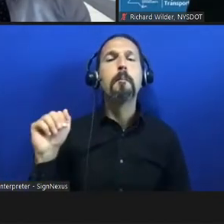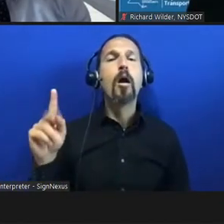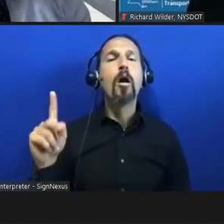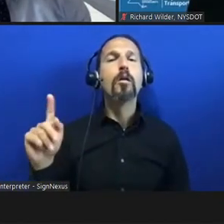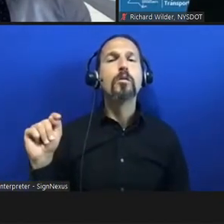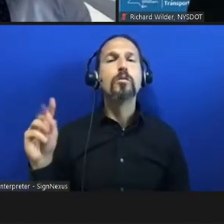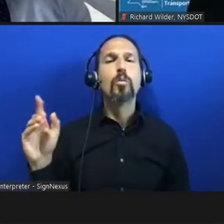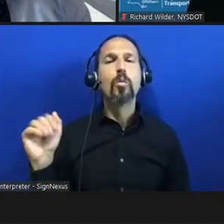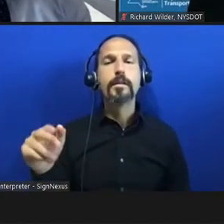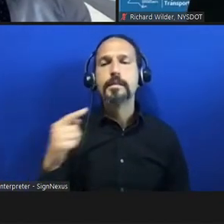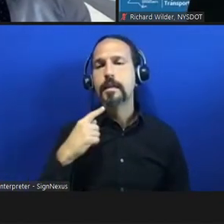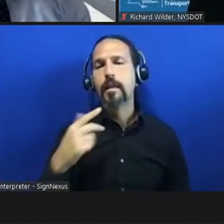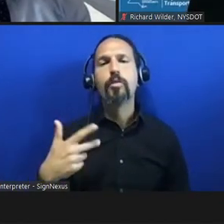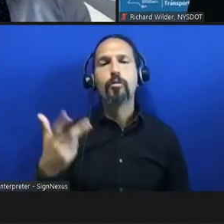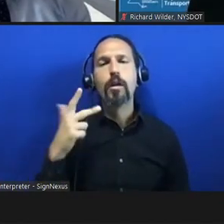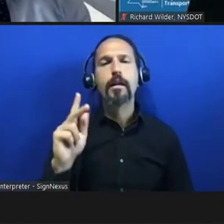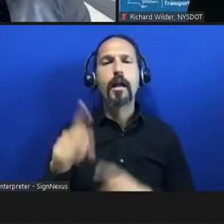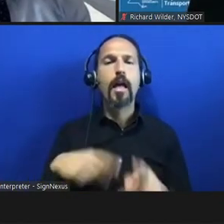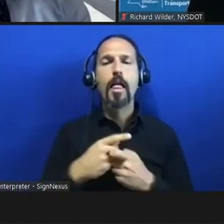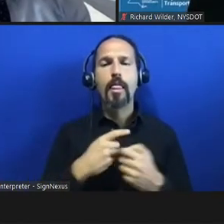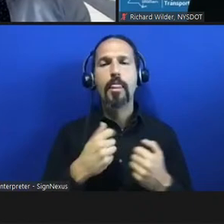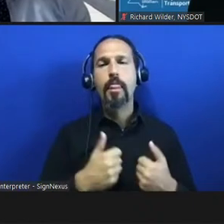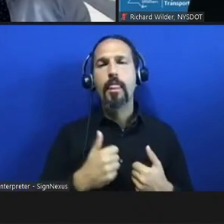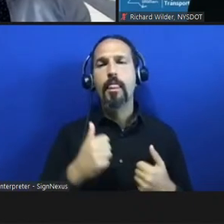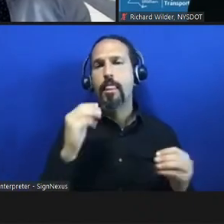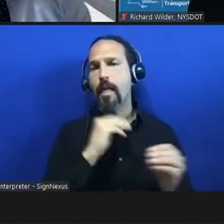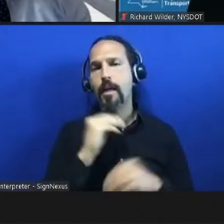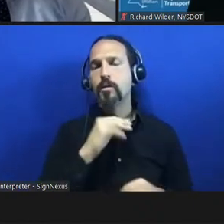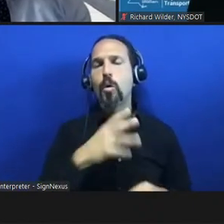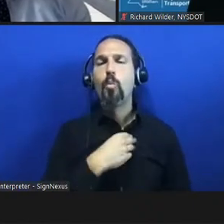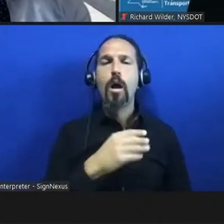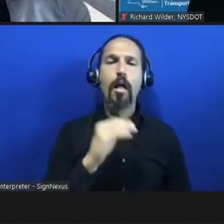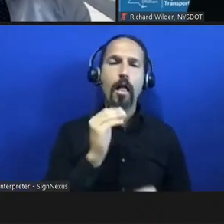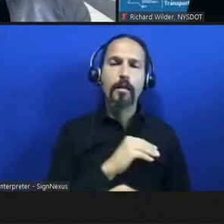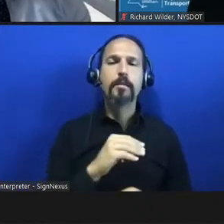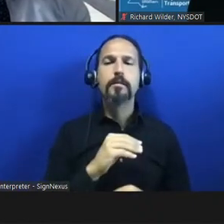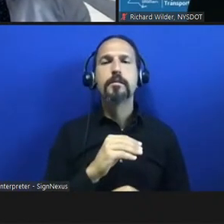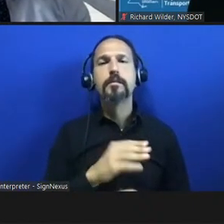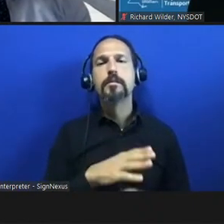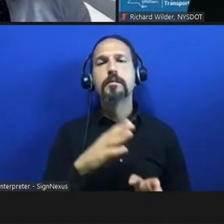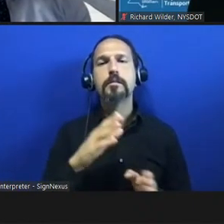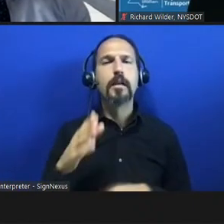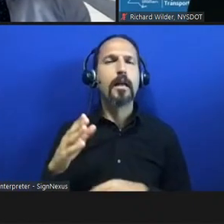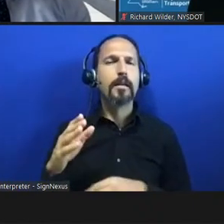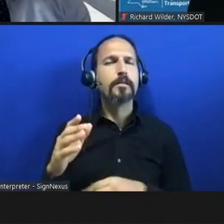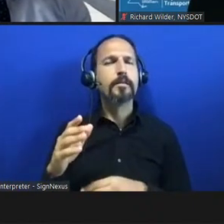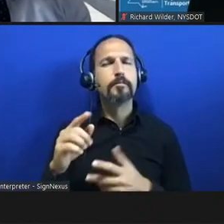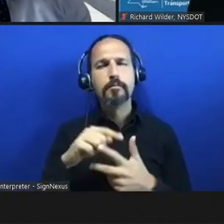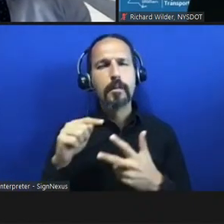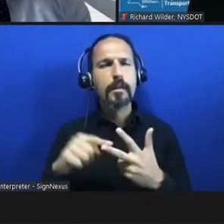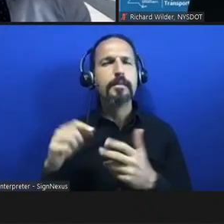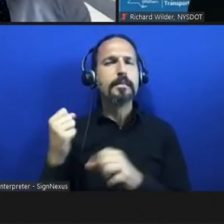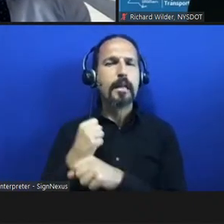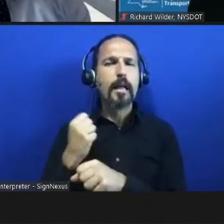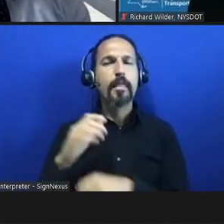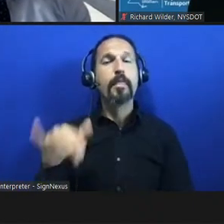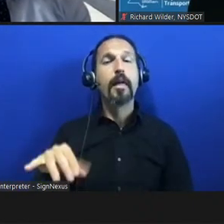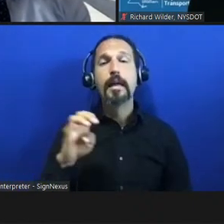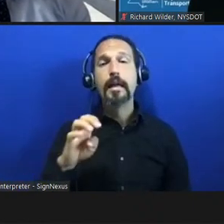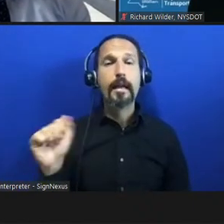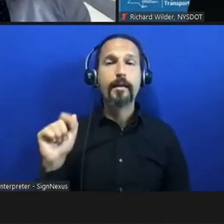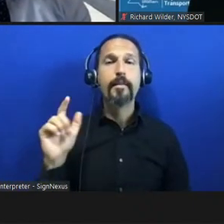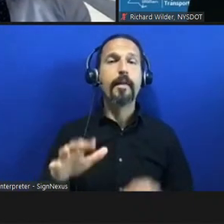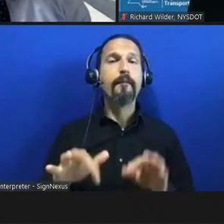said there were three kinds of Lies white lies damn lies in statistics and the EA's happy